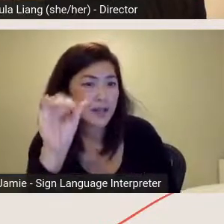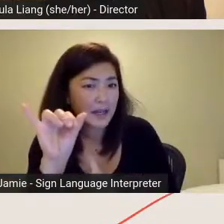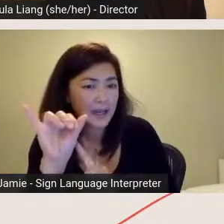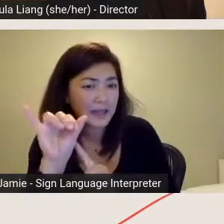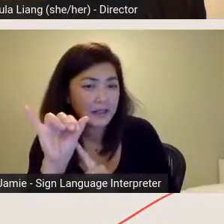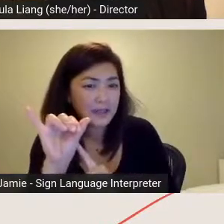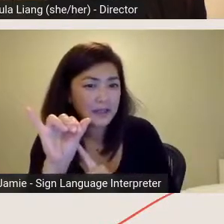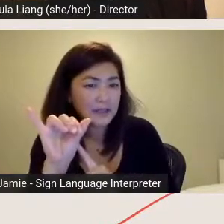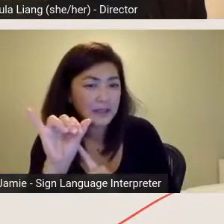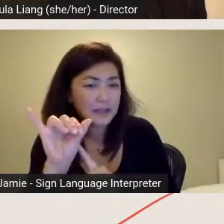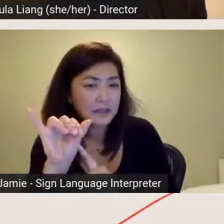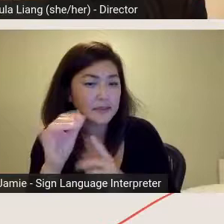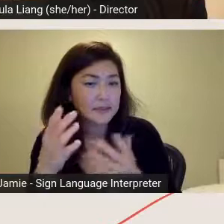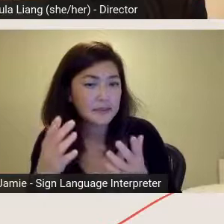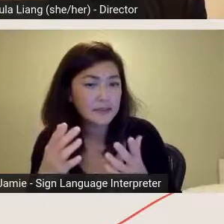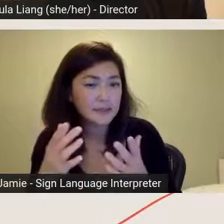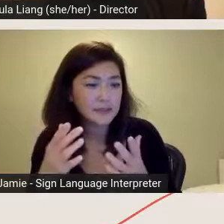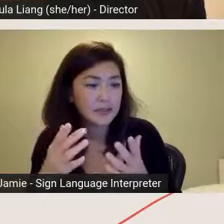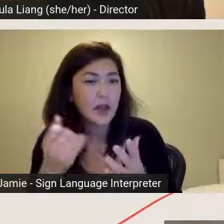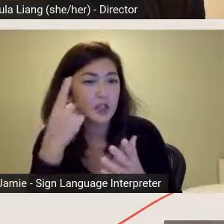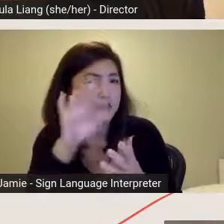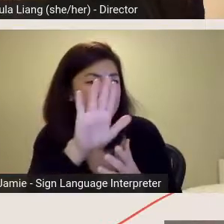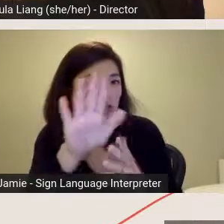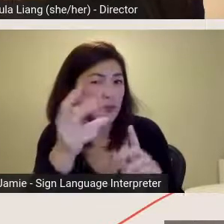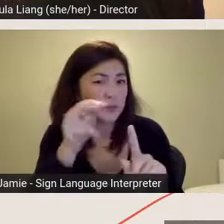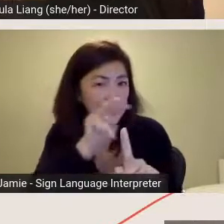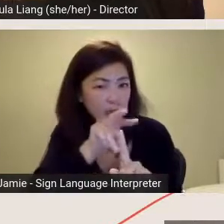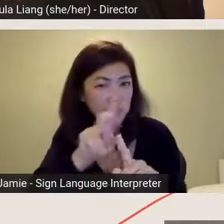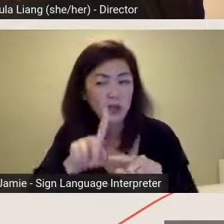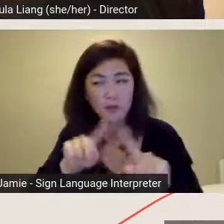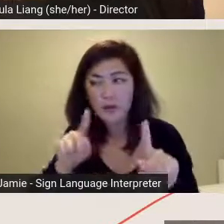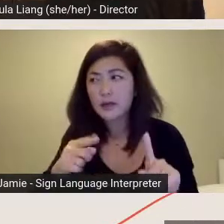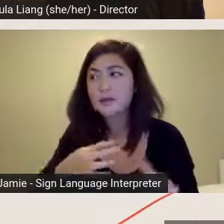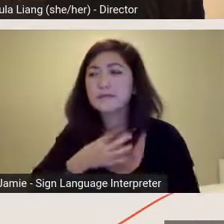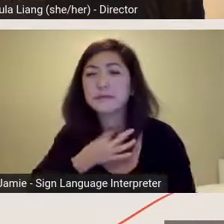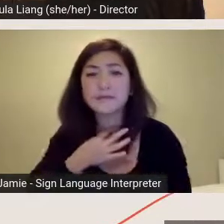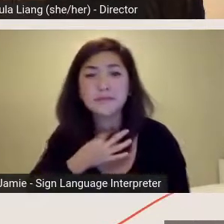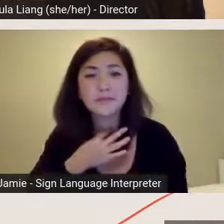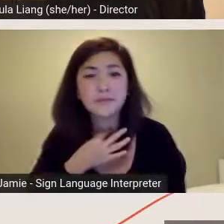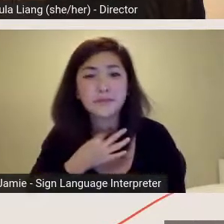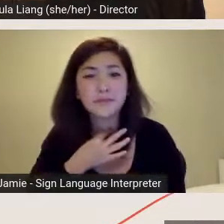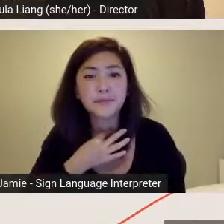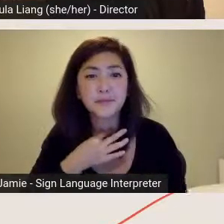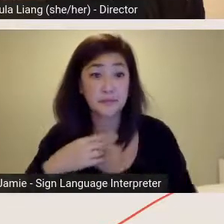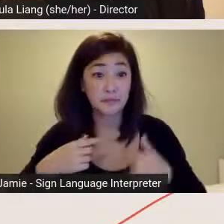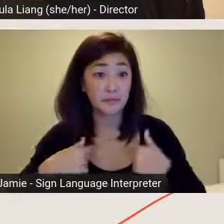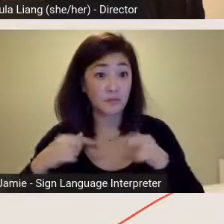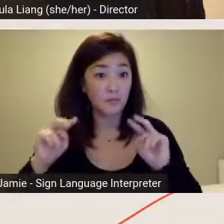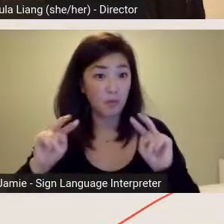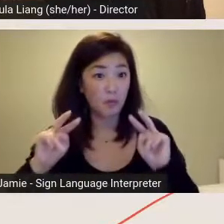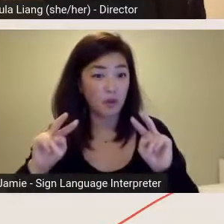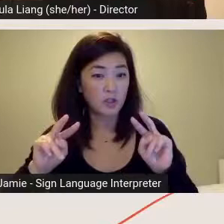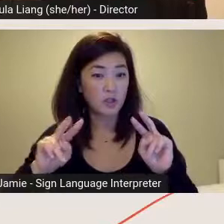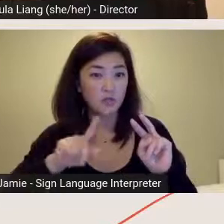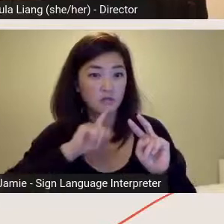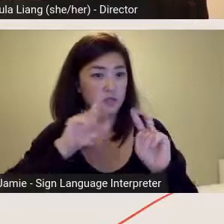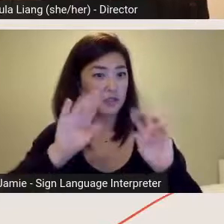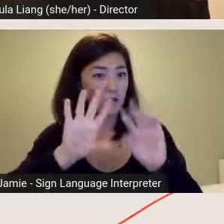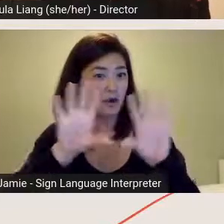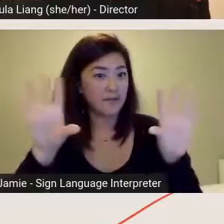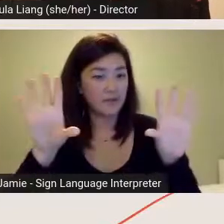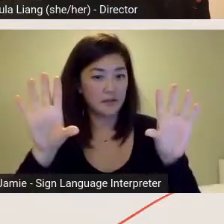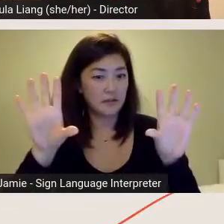I understand the point of view that you're sharing, but I also wonder Because as I watched, it was very clear that